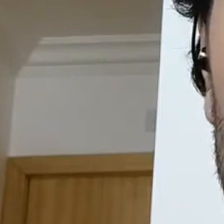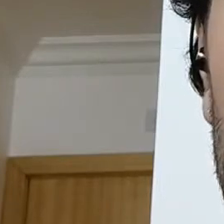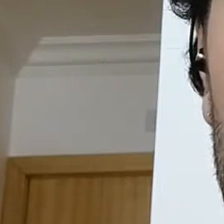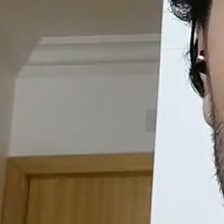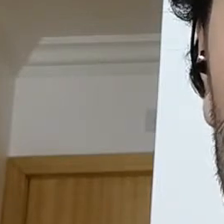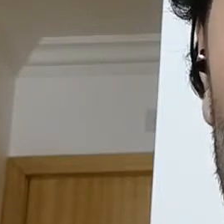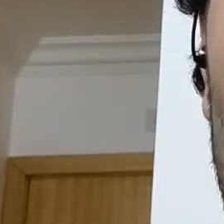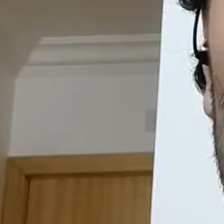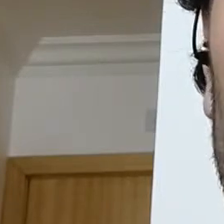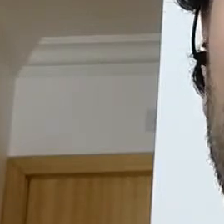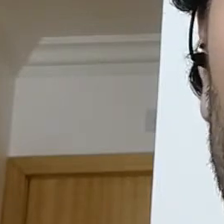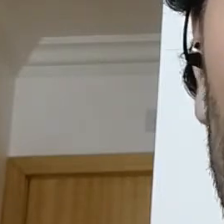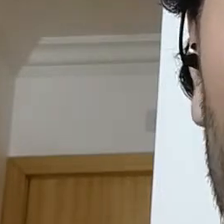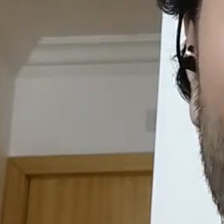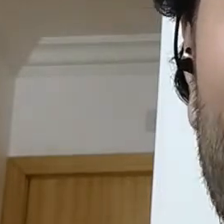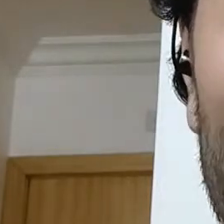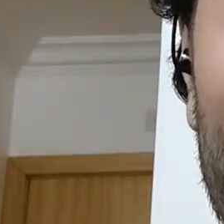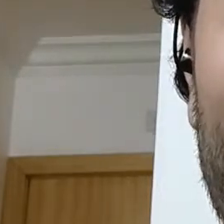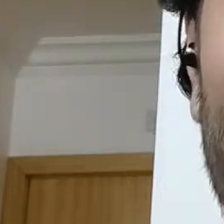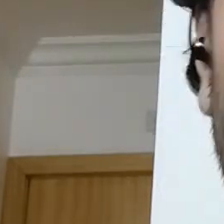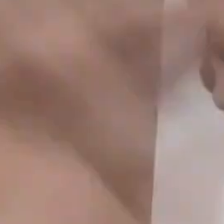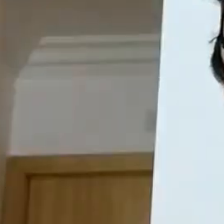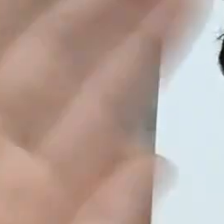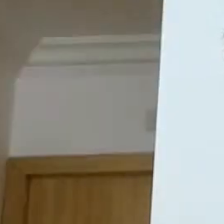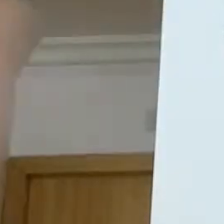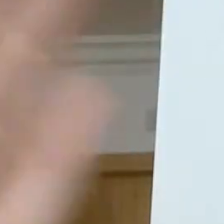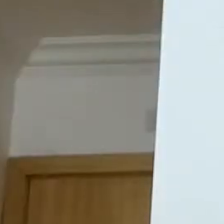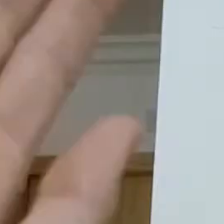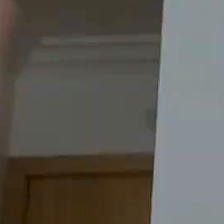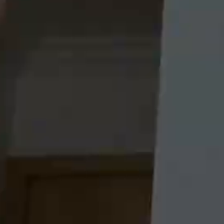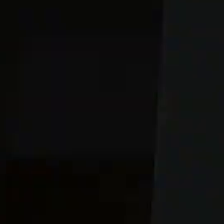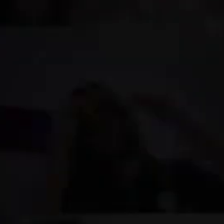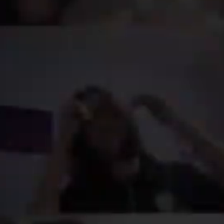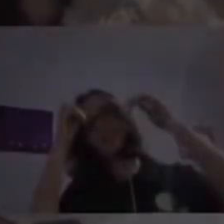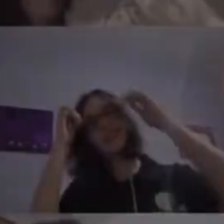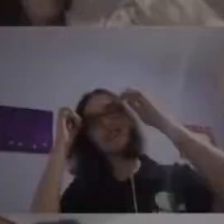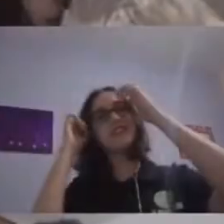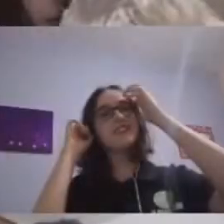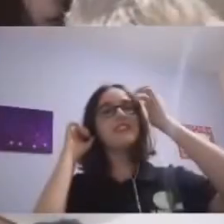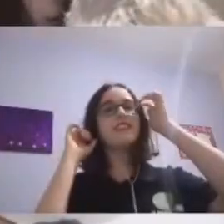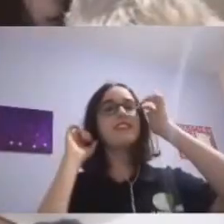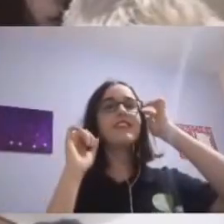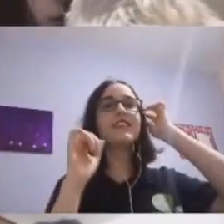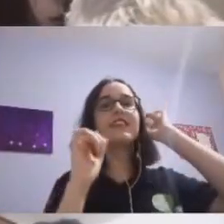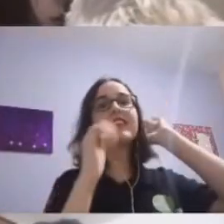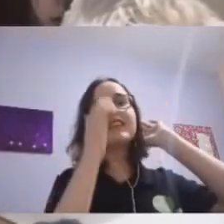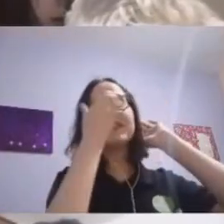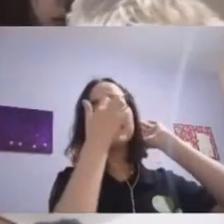possibilities. We will see you guys soon. Bye!